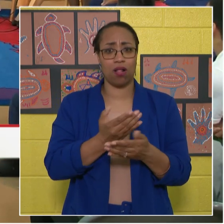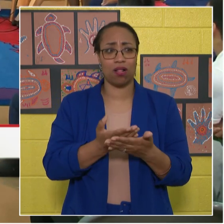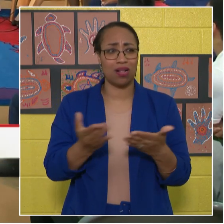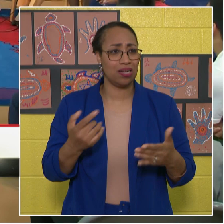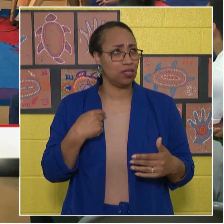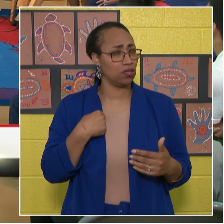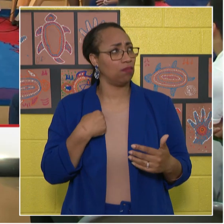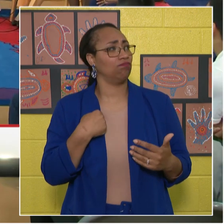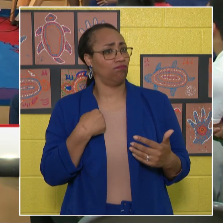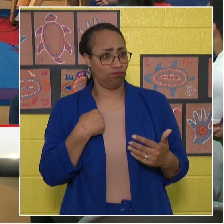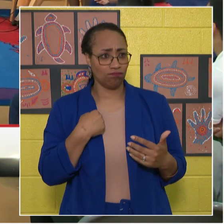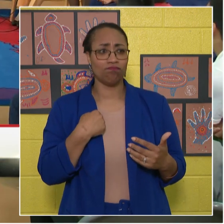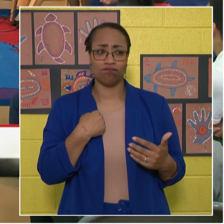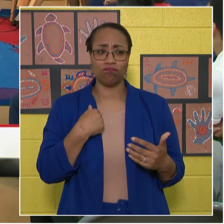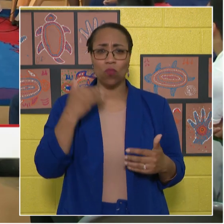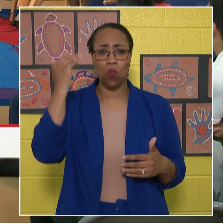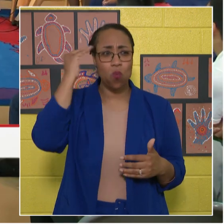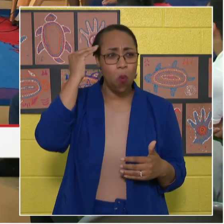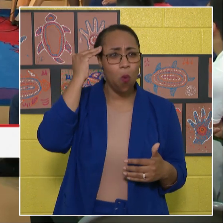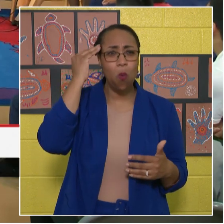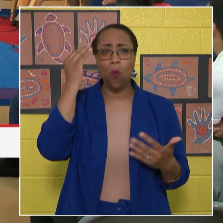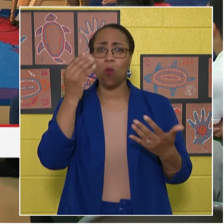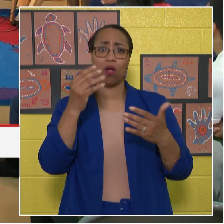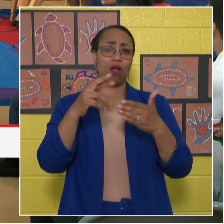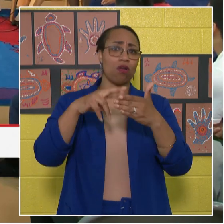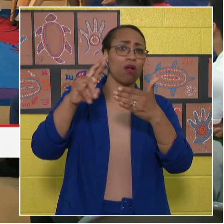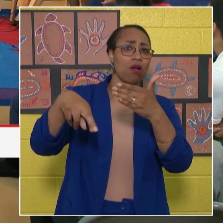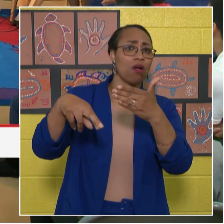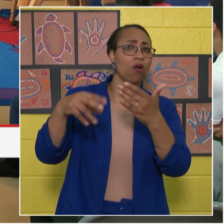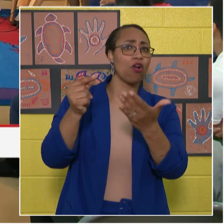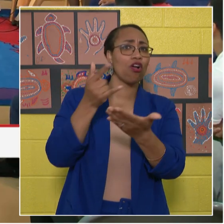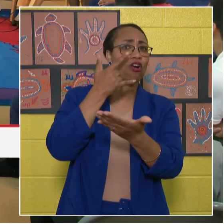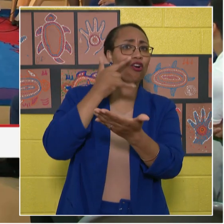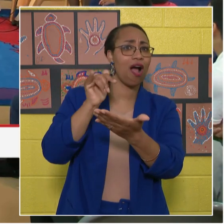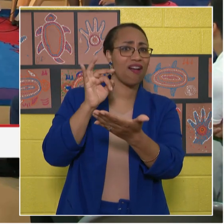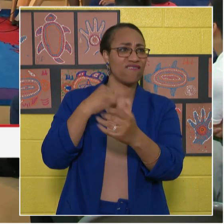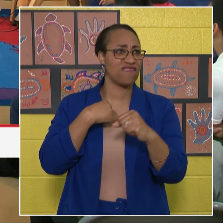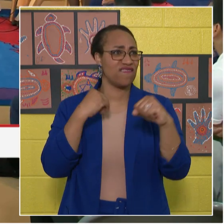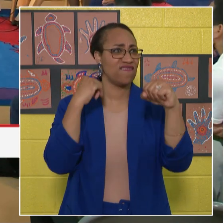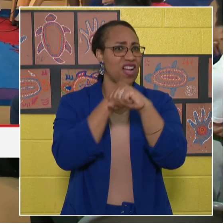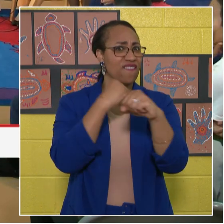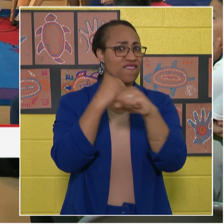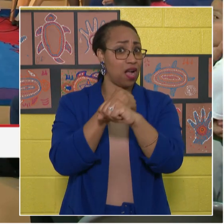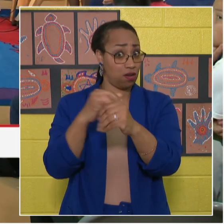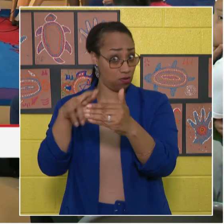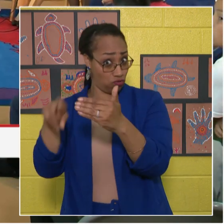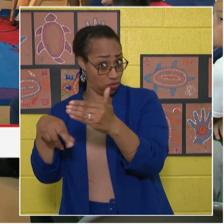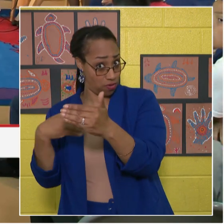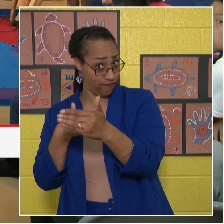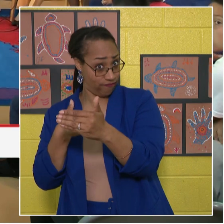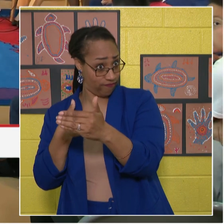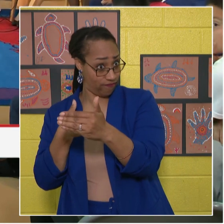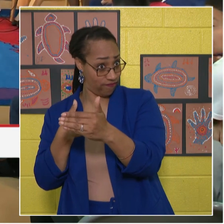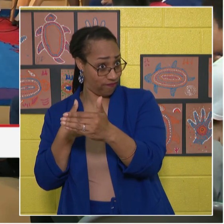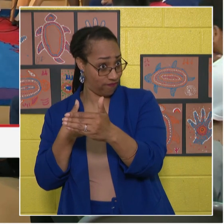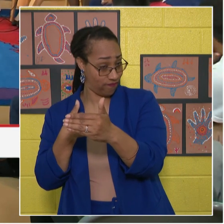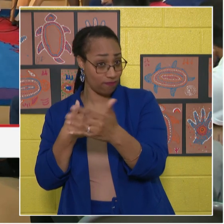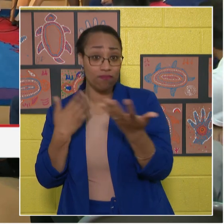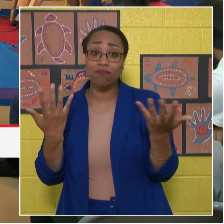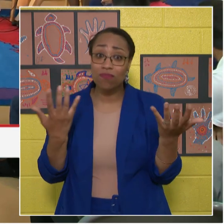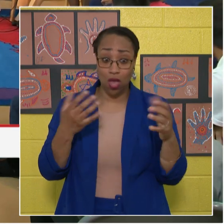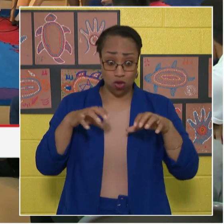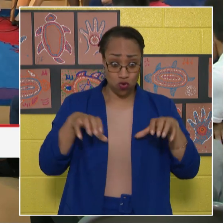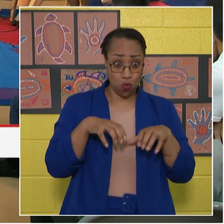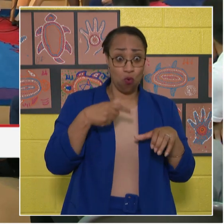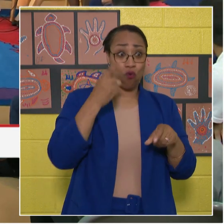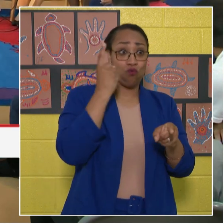I know the consequences of having to fight. But you always, when you're right, you have to, and you're in my position